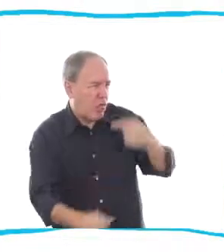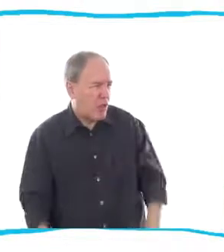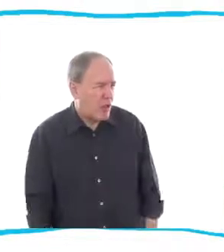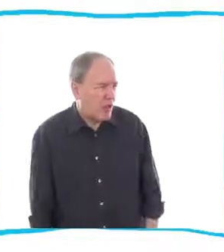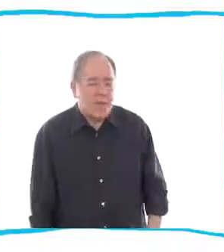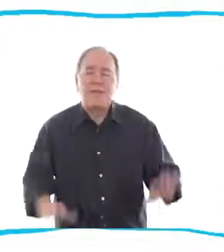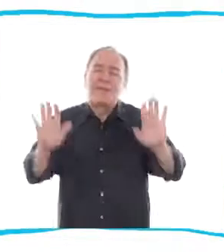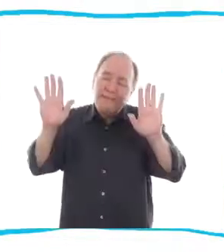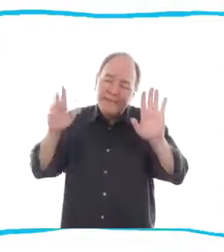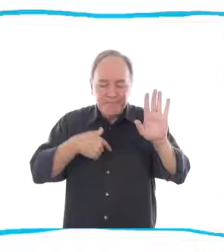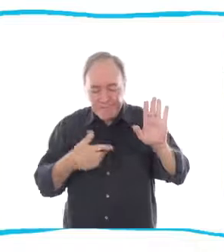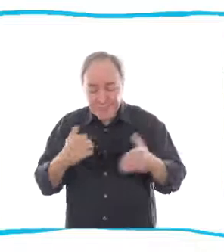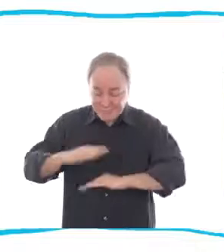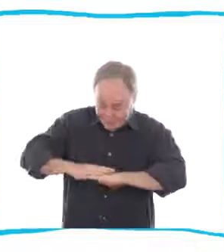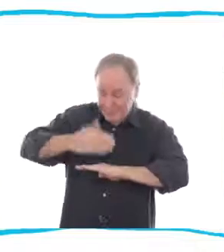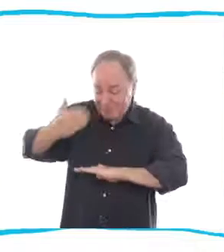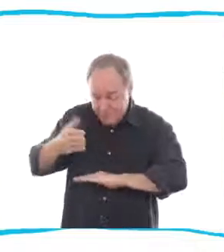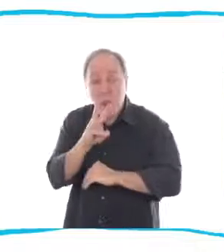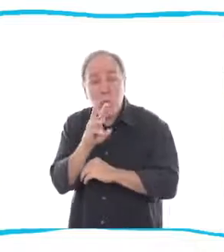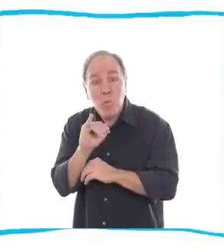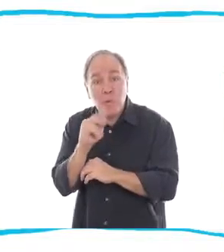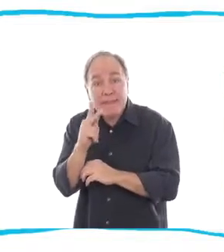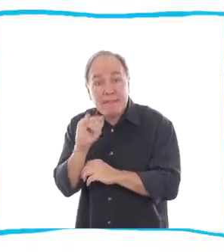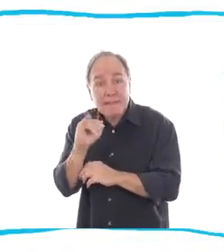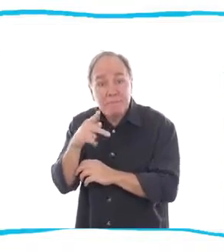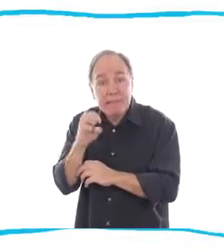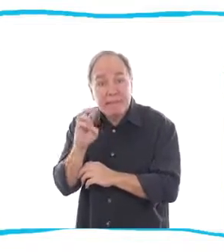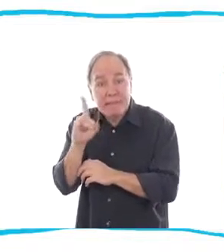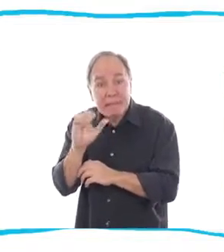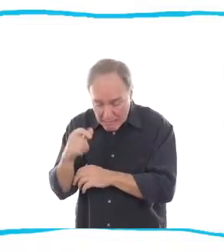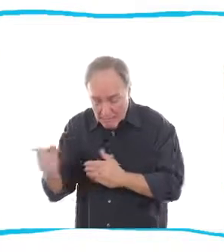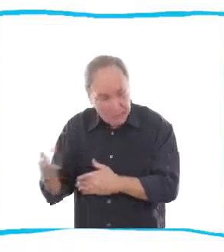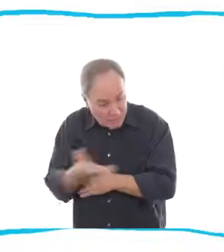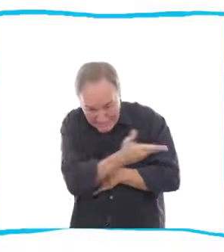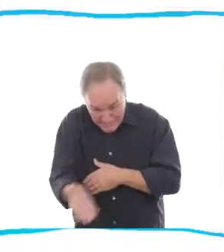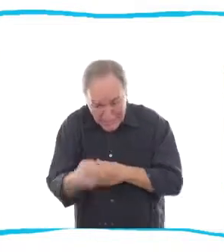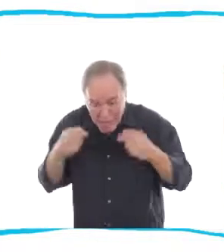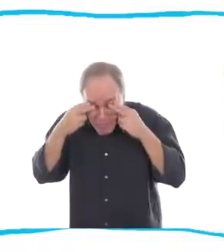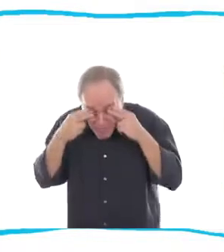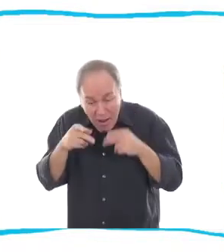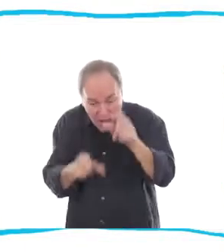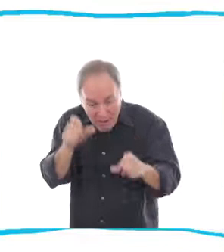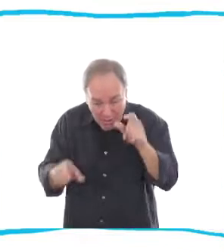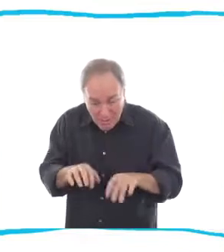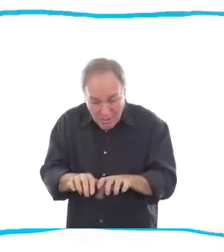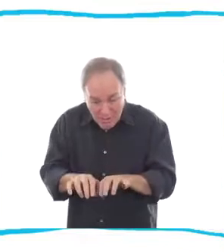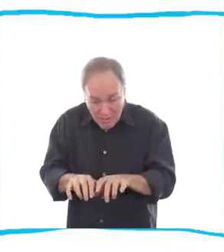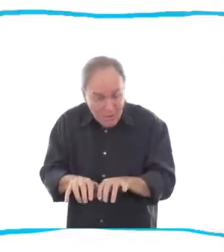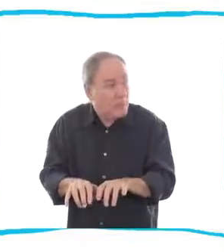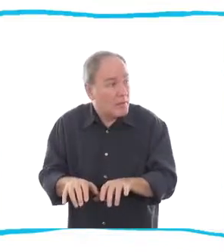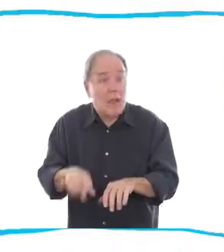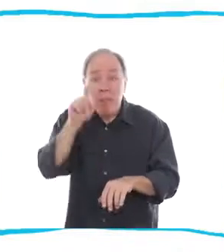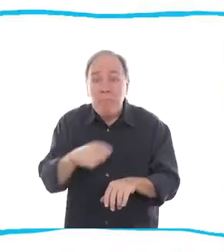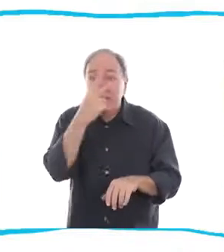me. And then finally, I had to show them this article on Wikipedia describing what a screen reader is and showing him like pictures of blind people